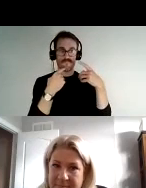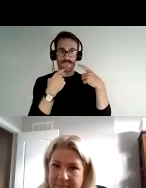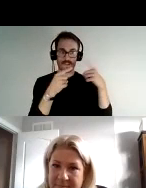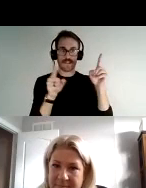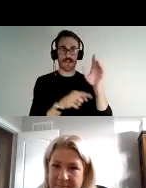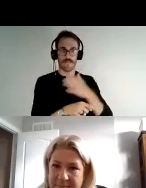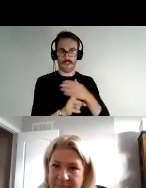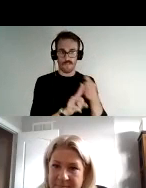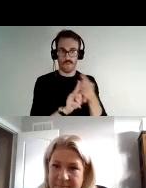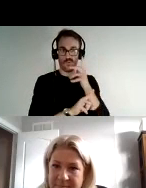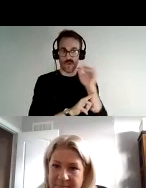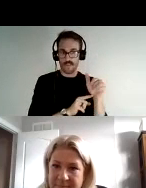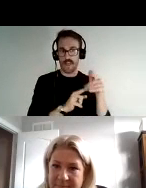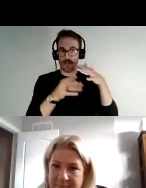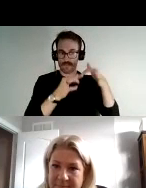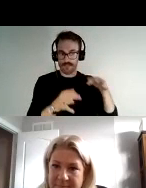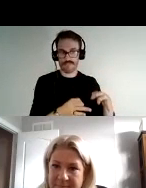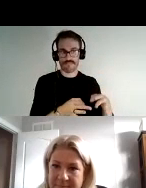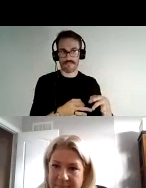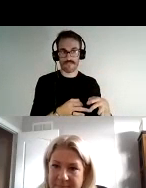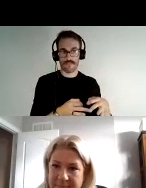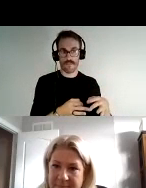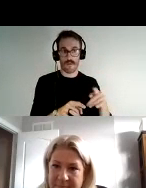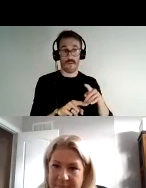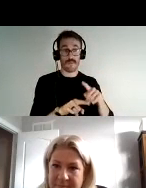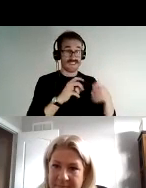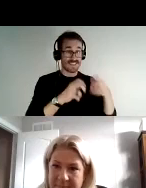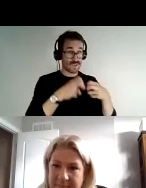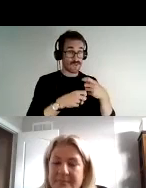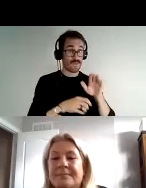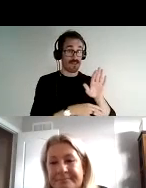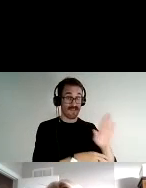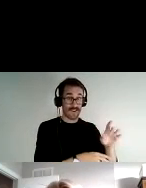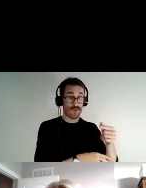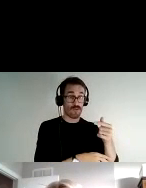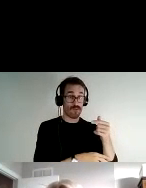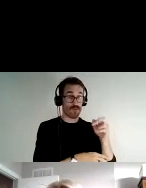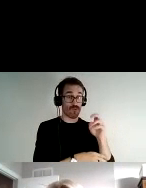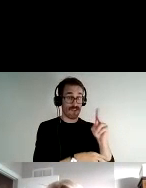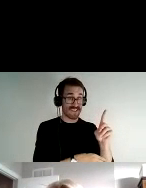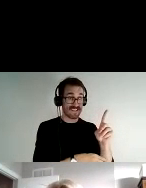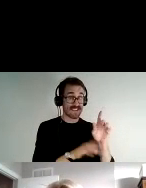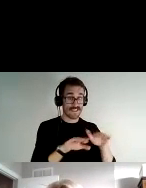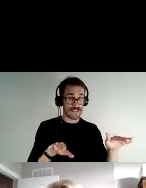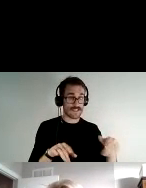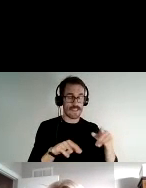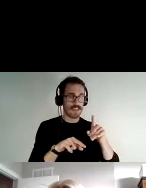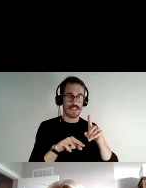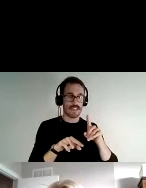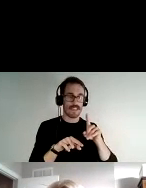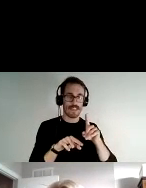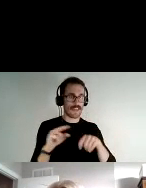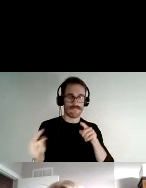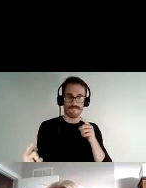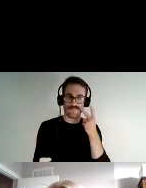police was that they wouldn't have access to their grandkids anymore. And so it was worth it to them to stay